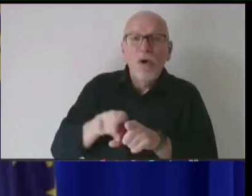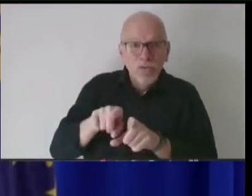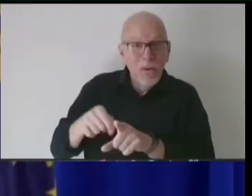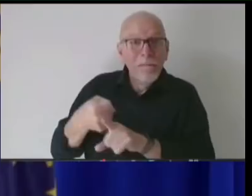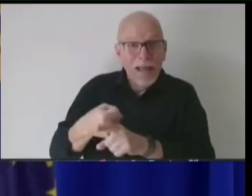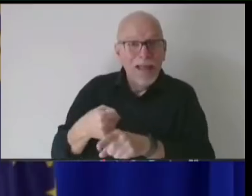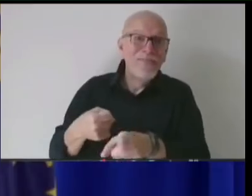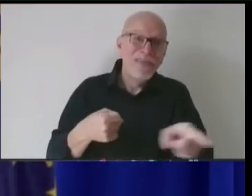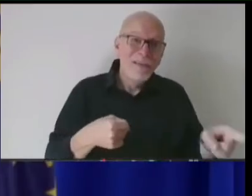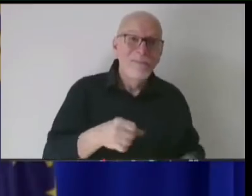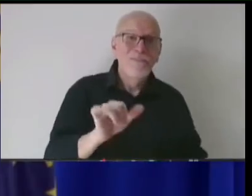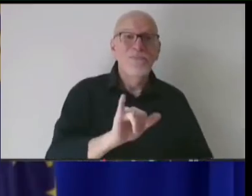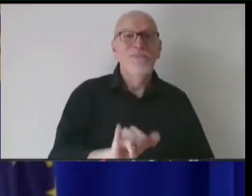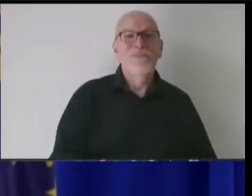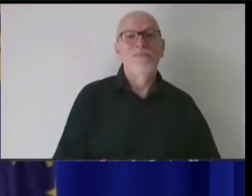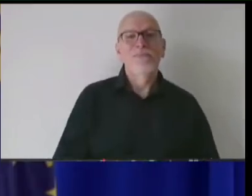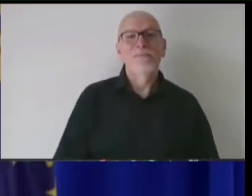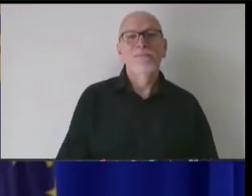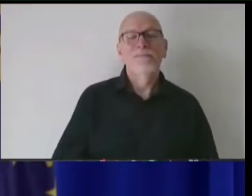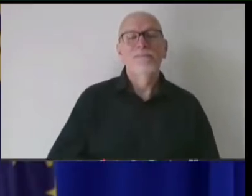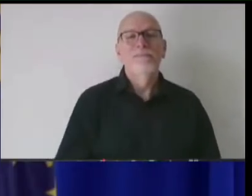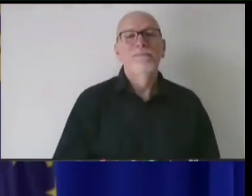not vaccinated.